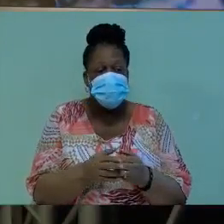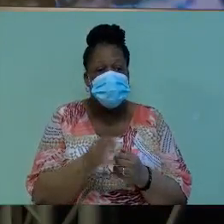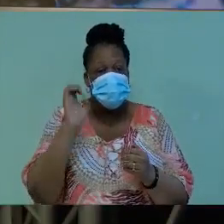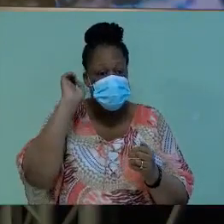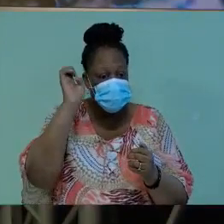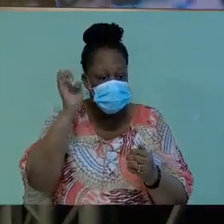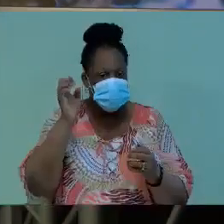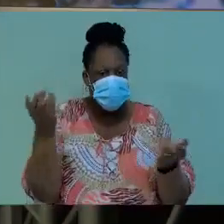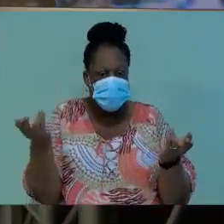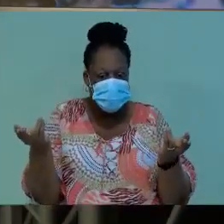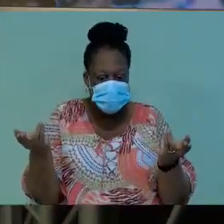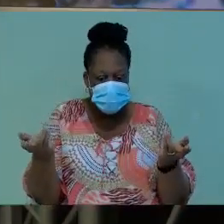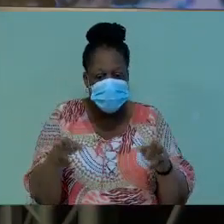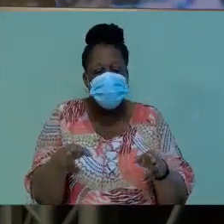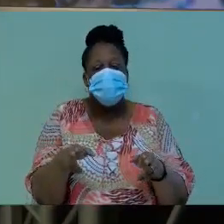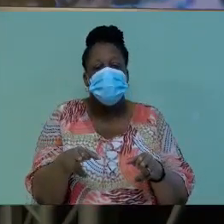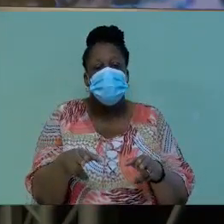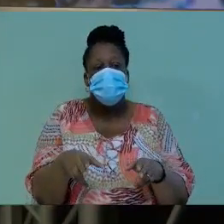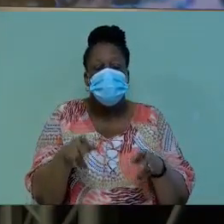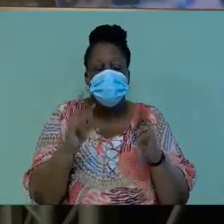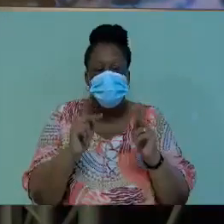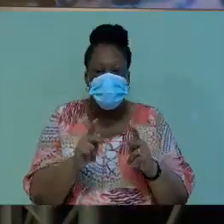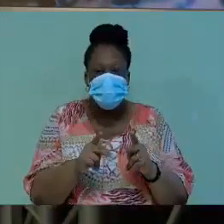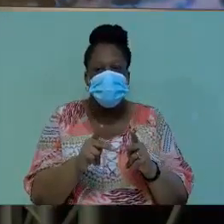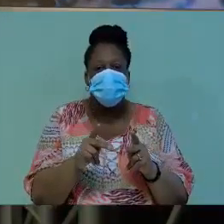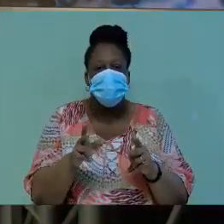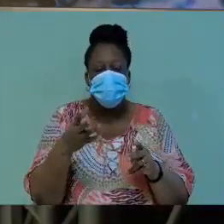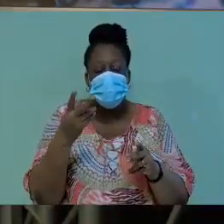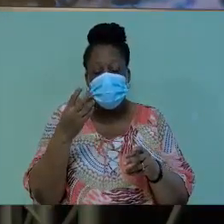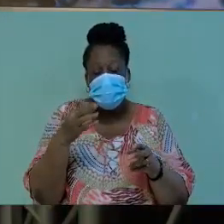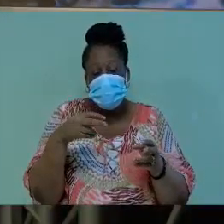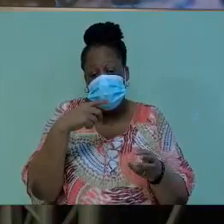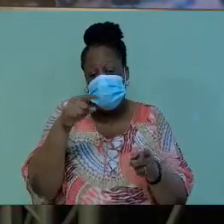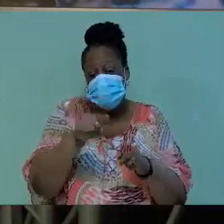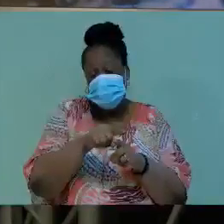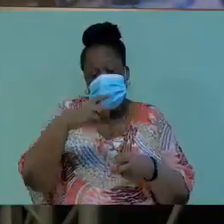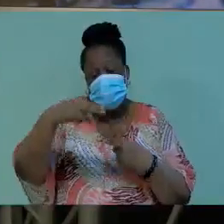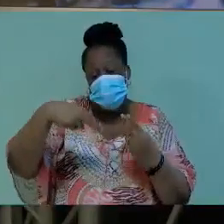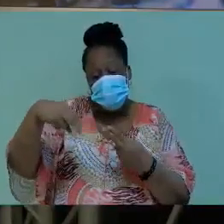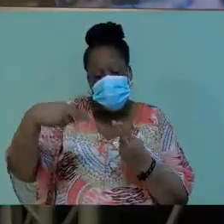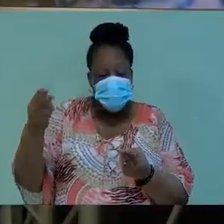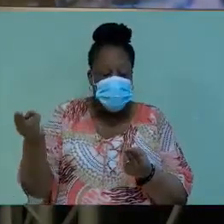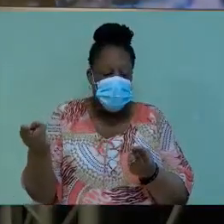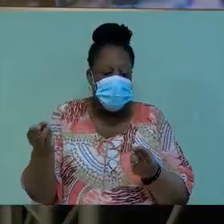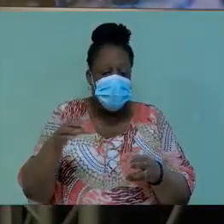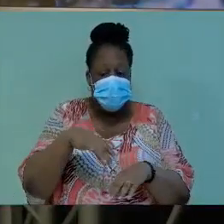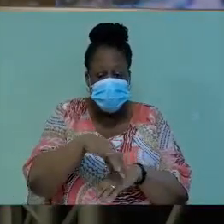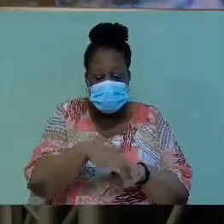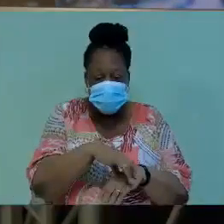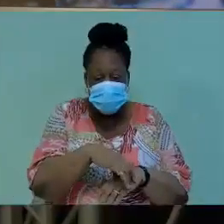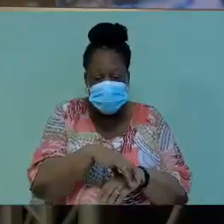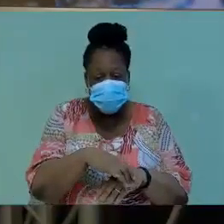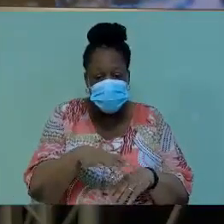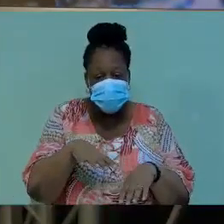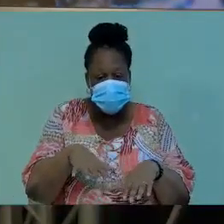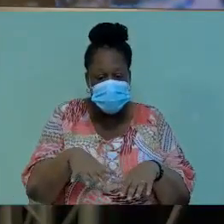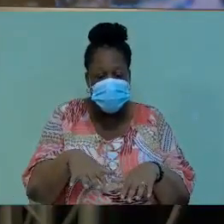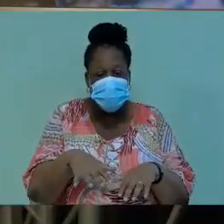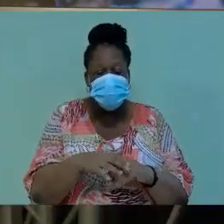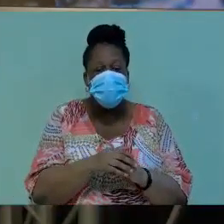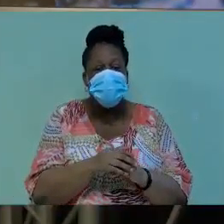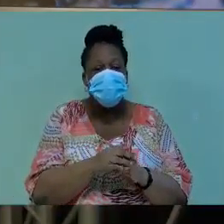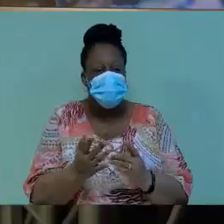department is most vulnerable, and these include natural hazards such as hurricanes and earthquakes, human and man-made